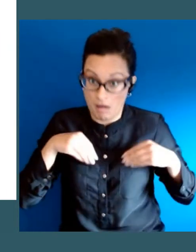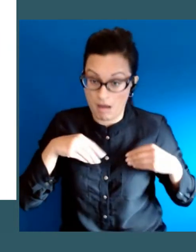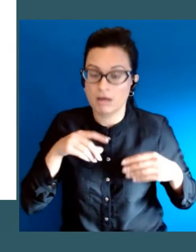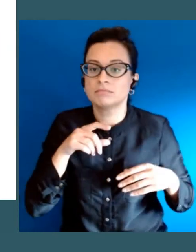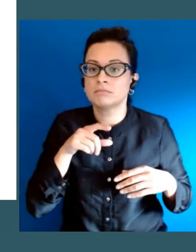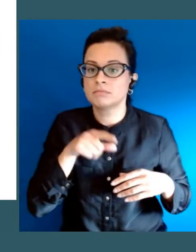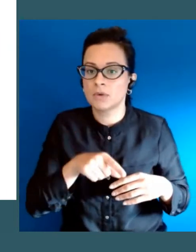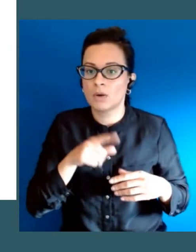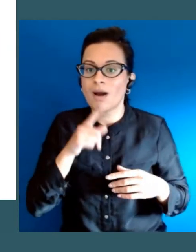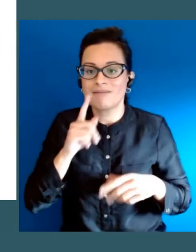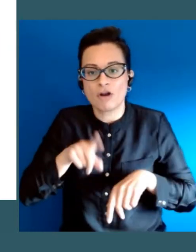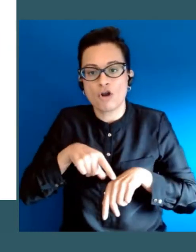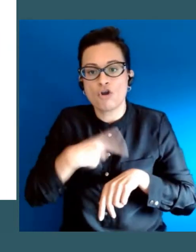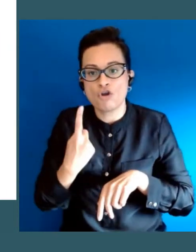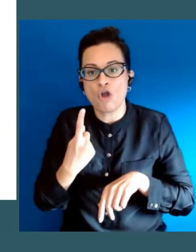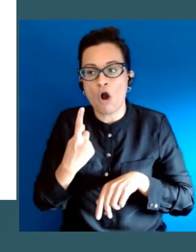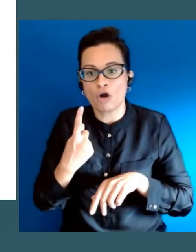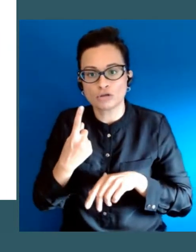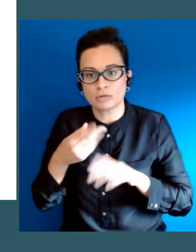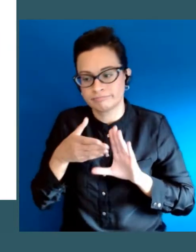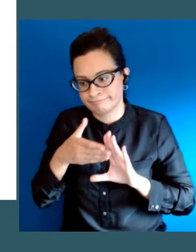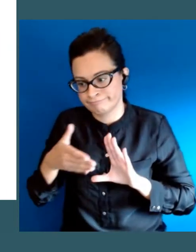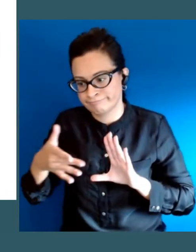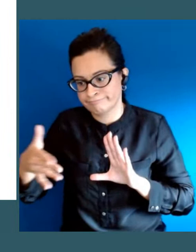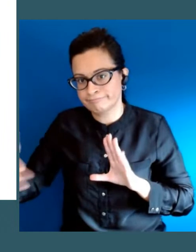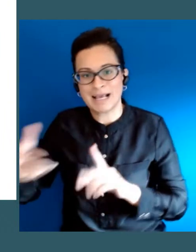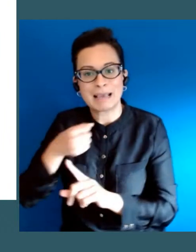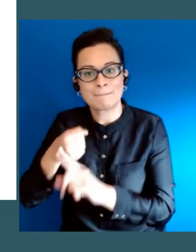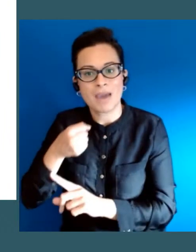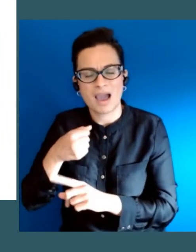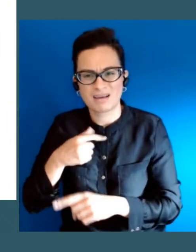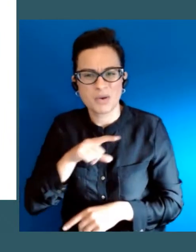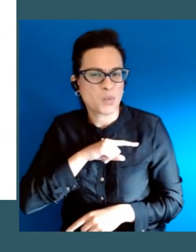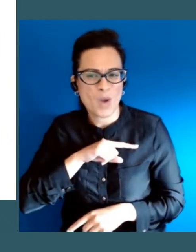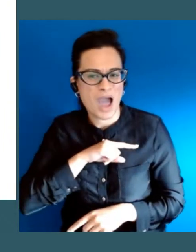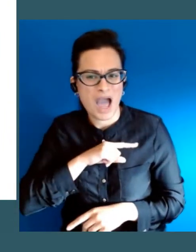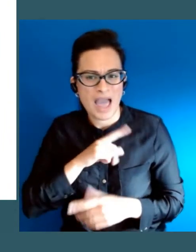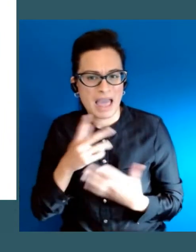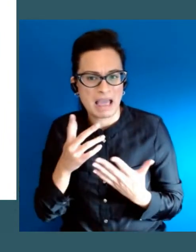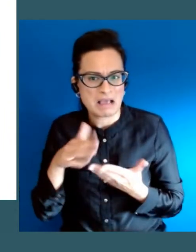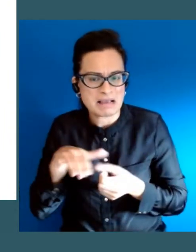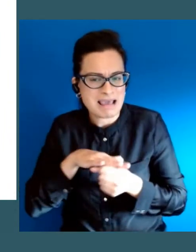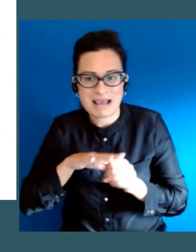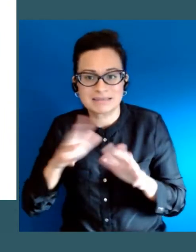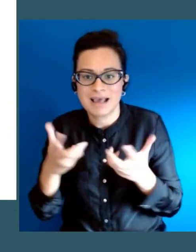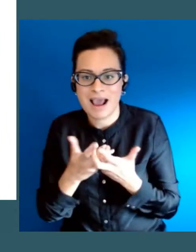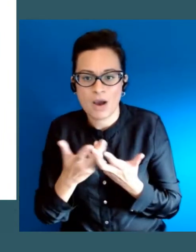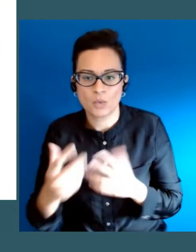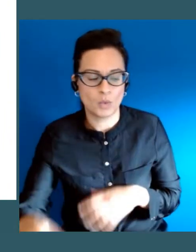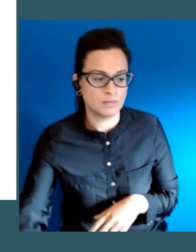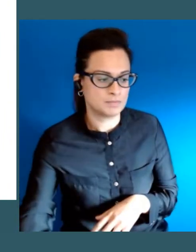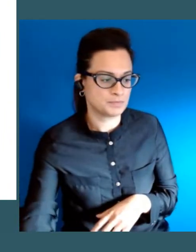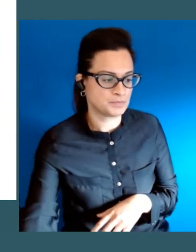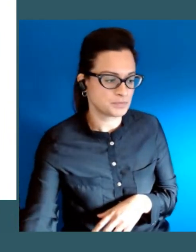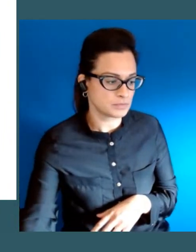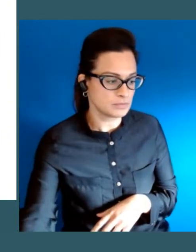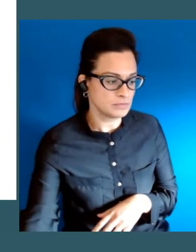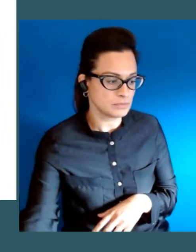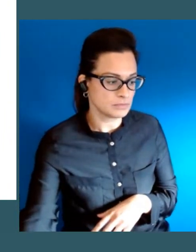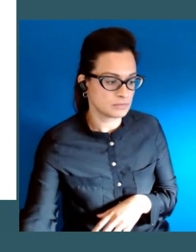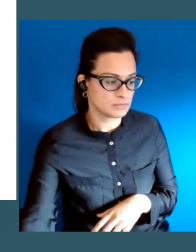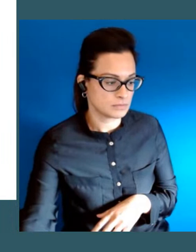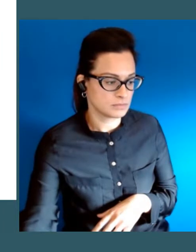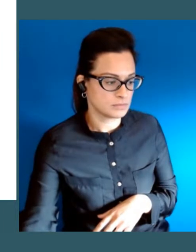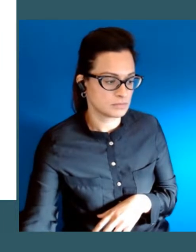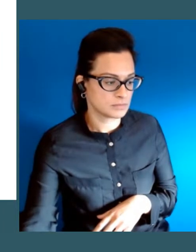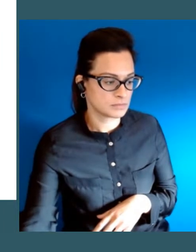longer term impact. And one wonders why this could be the case. So it appears that allergen